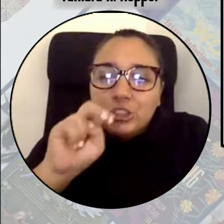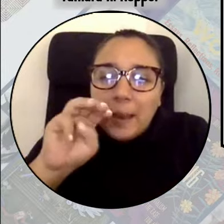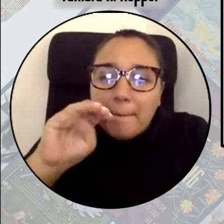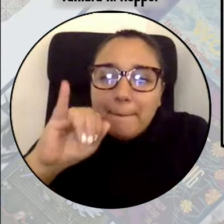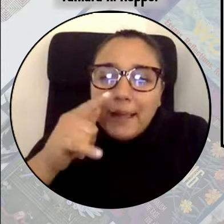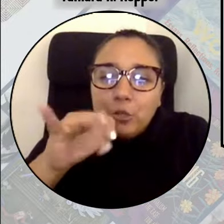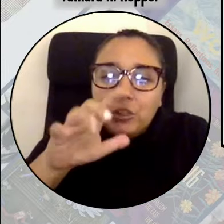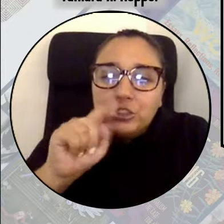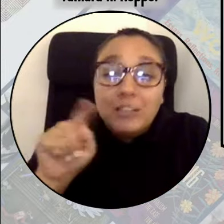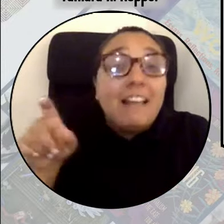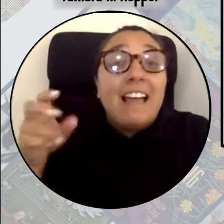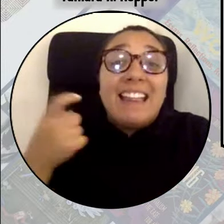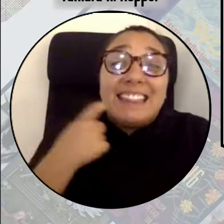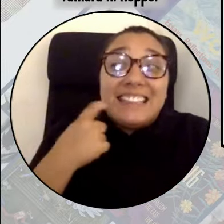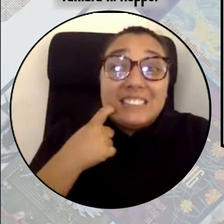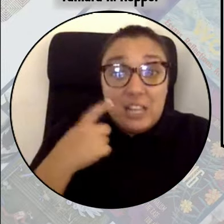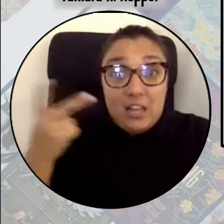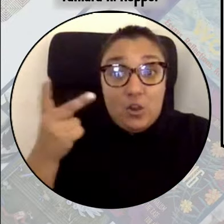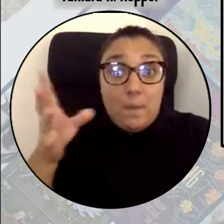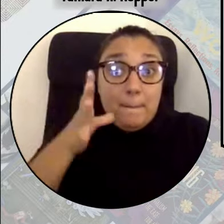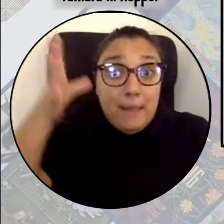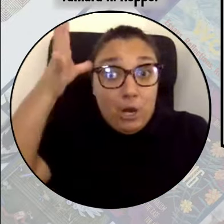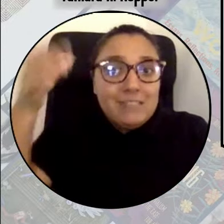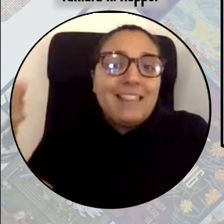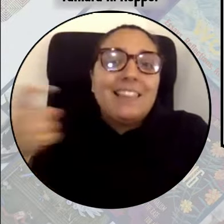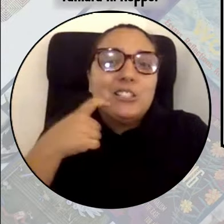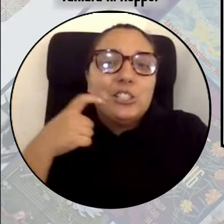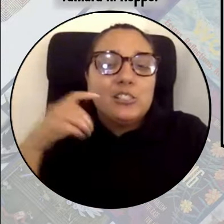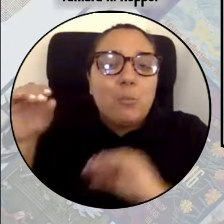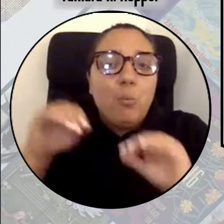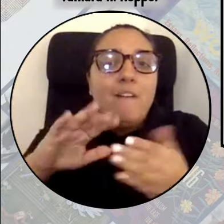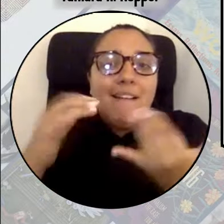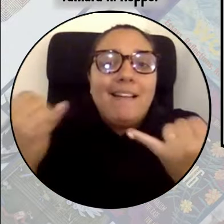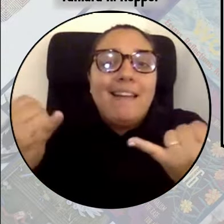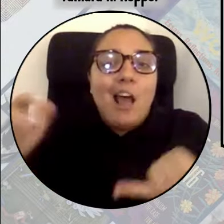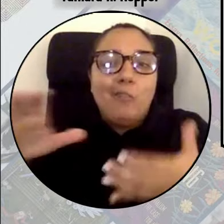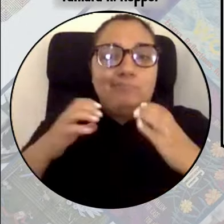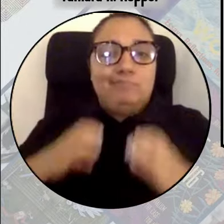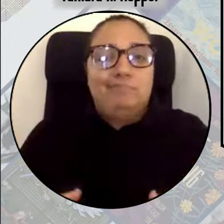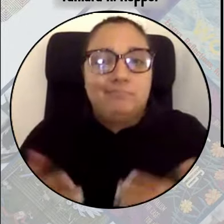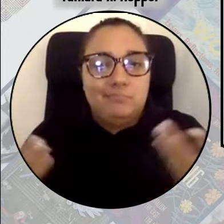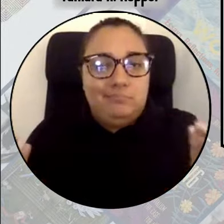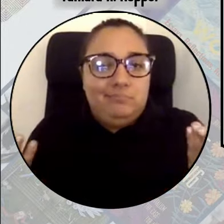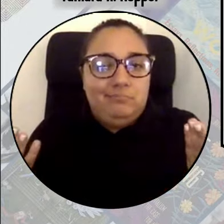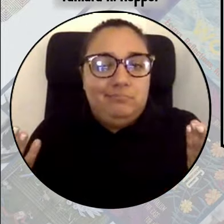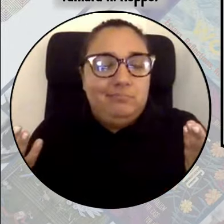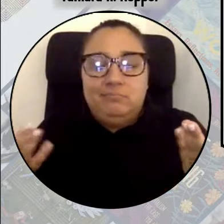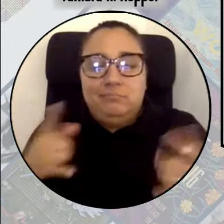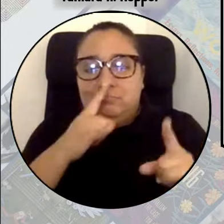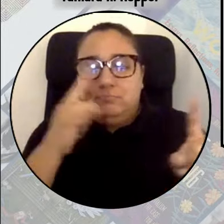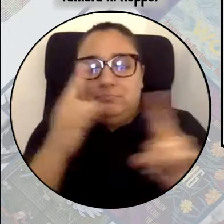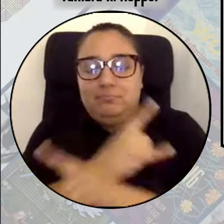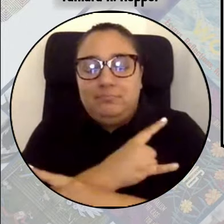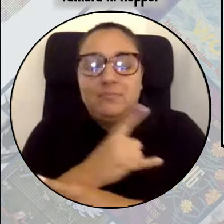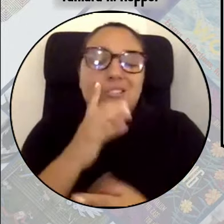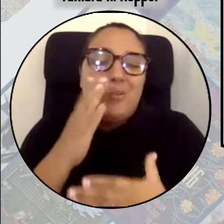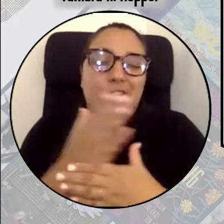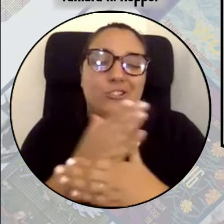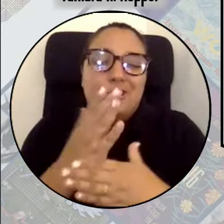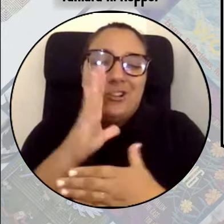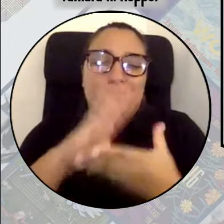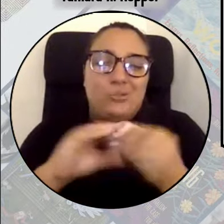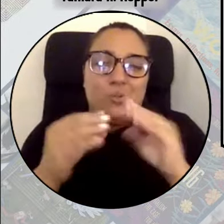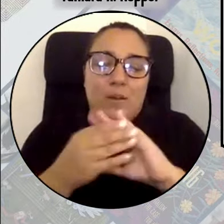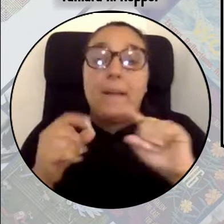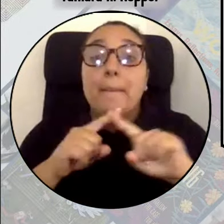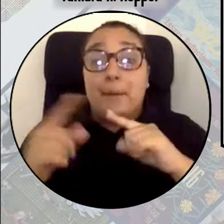citizens. So anyways, I just wanted to share that little story. So you do have this here, right? And so I want to talk about,